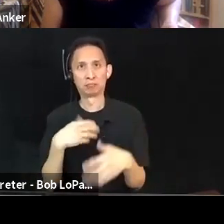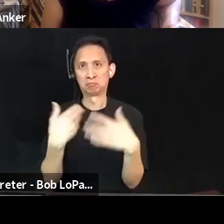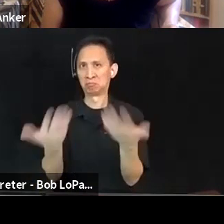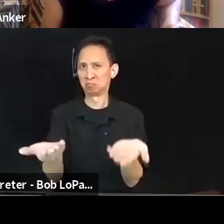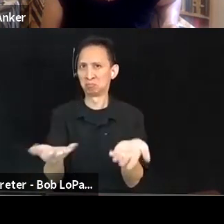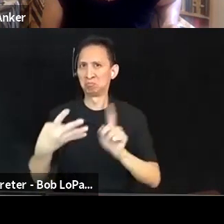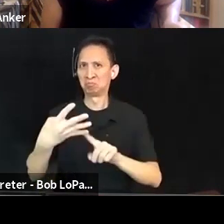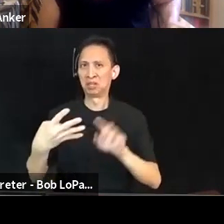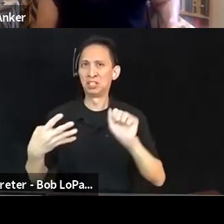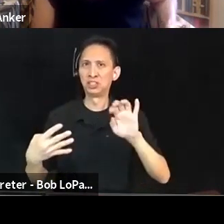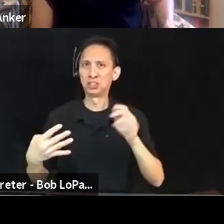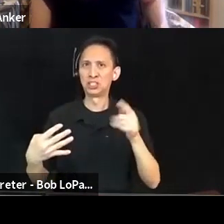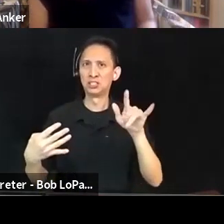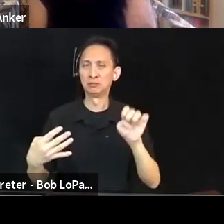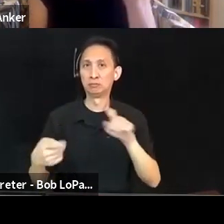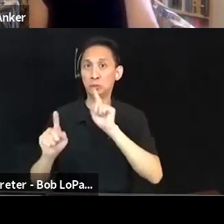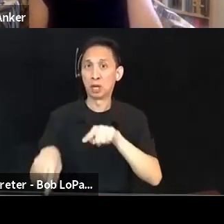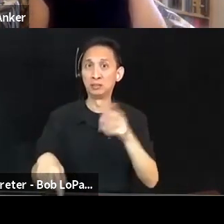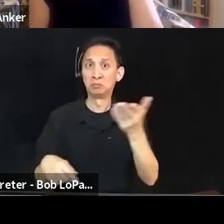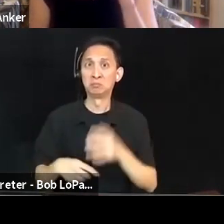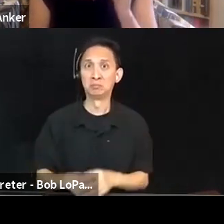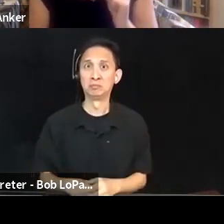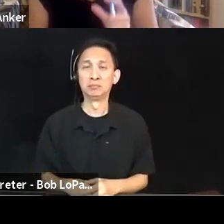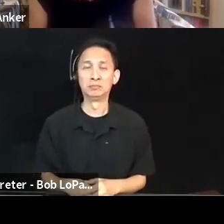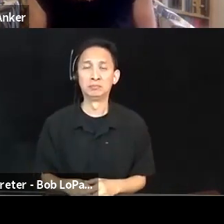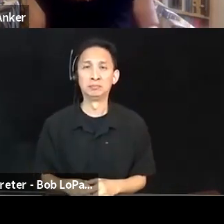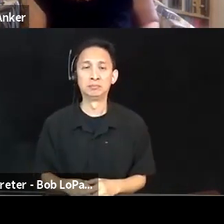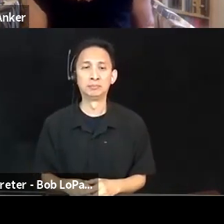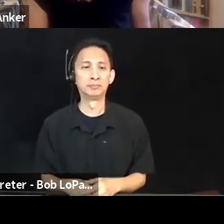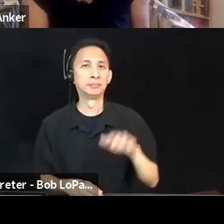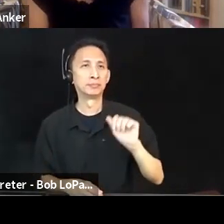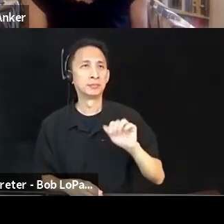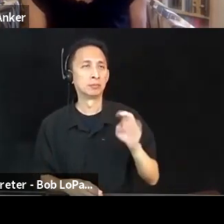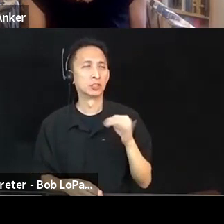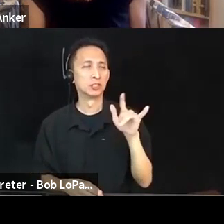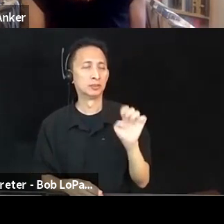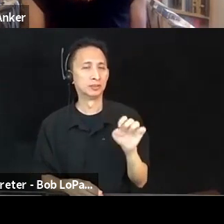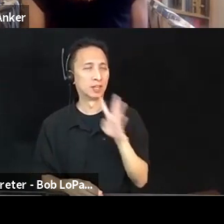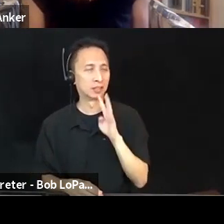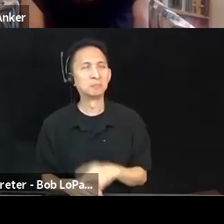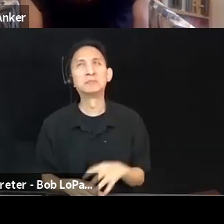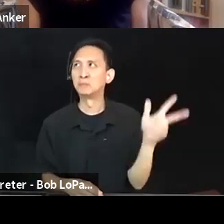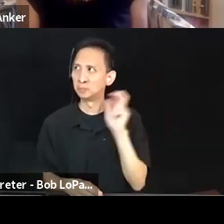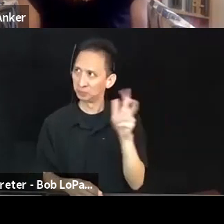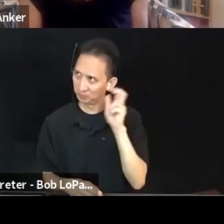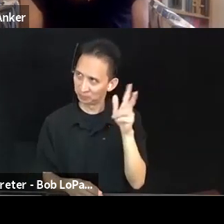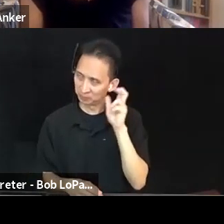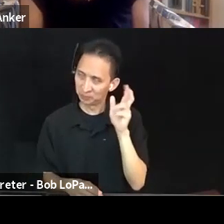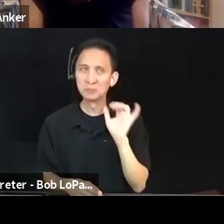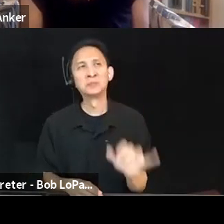reflection on that, and then others can jump in? Look, I take all of that on board, of